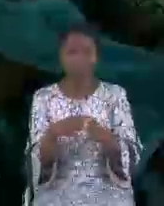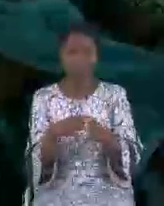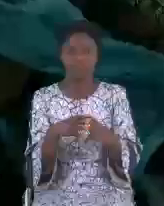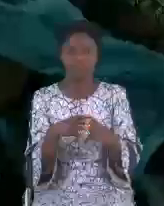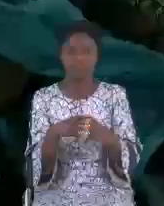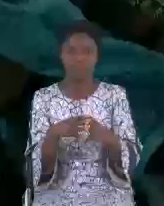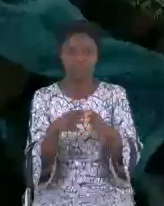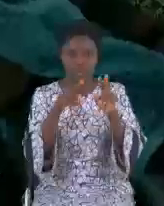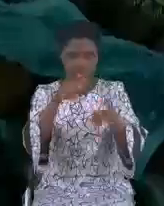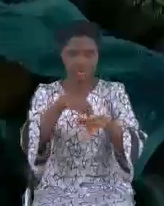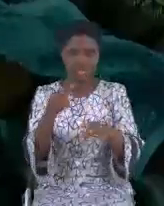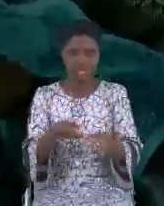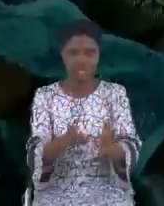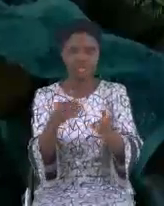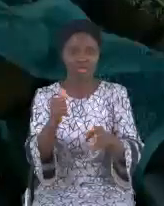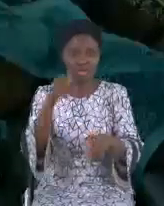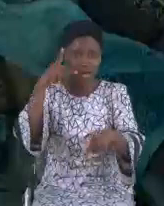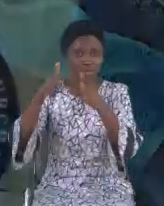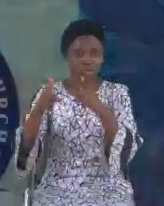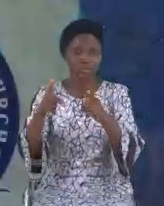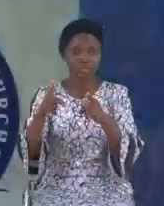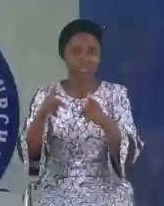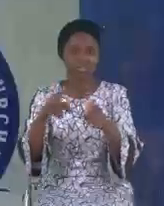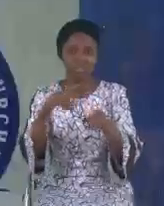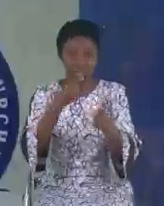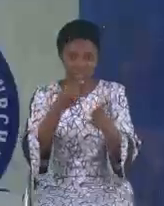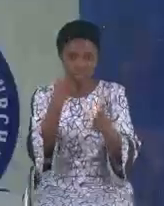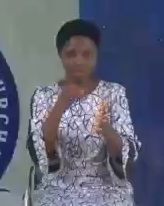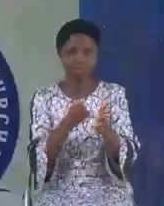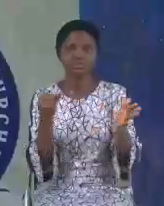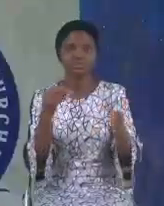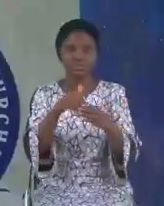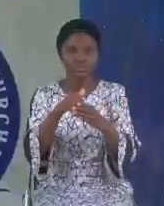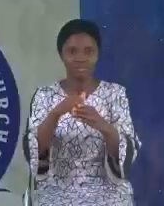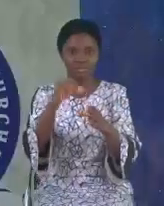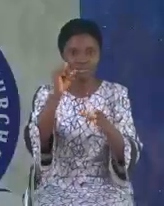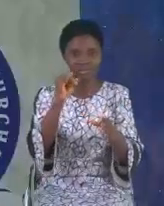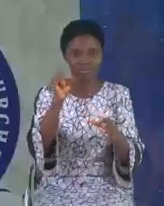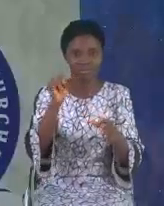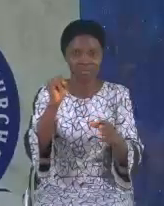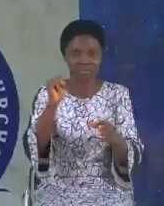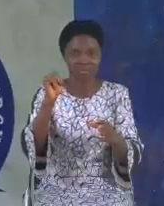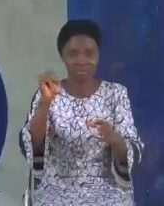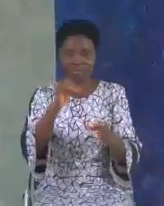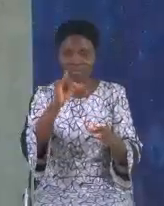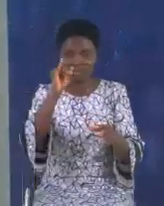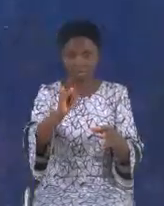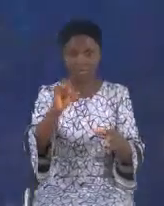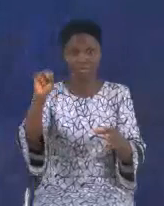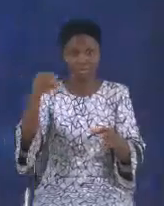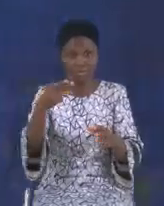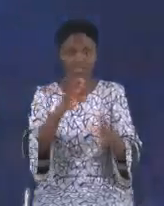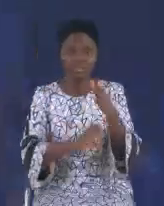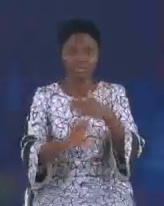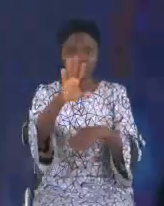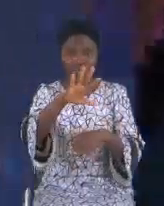prophet puts it in Isaiah chapter 55, reading from verse 6. Isaiah chapter 55, reading